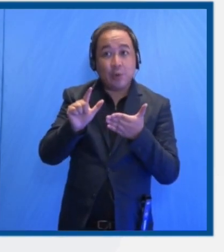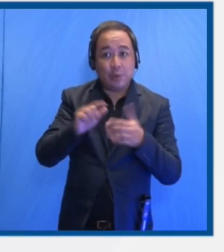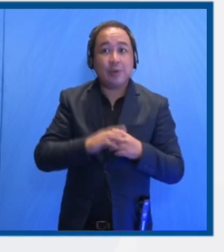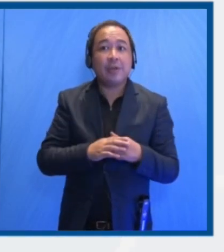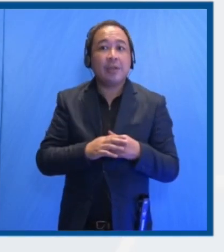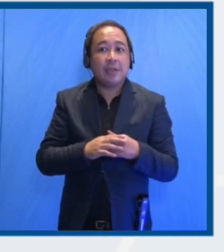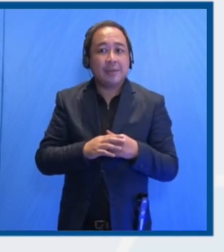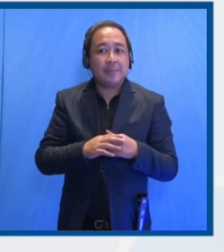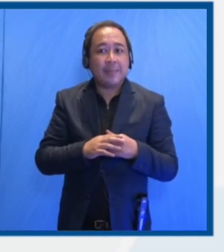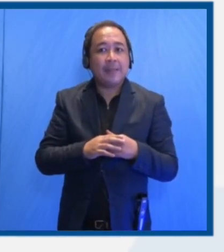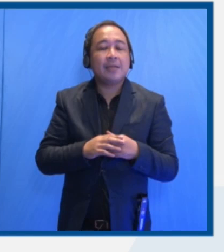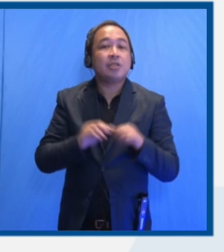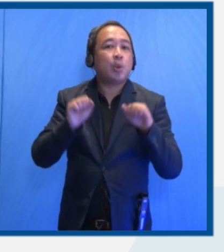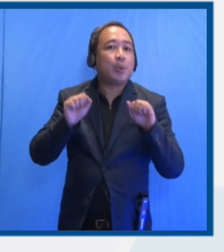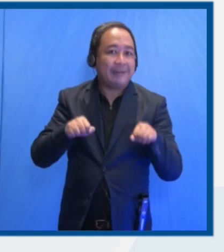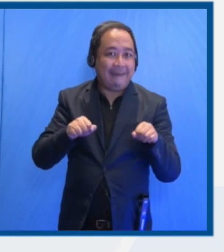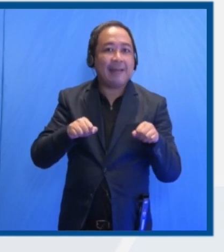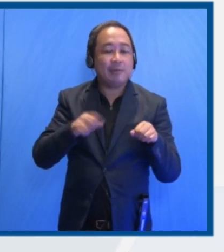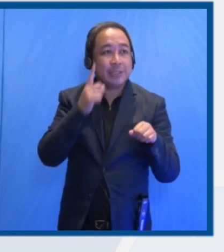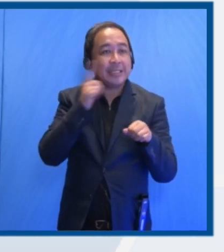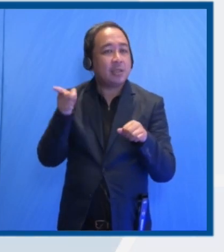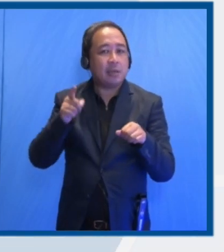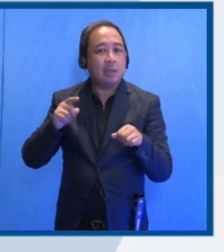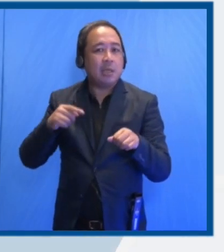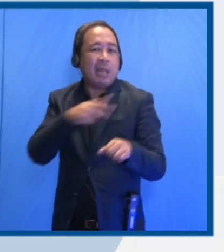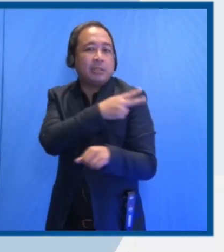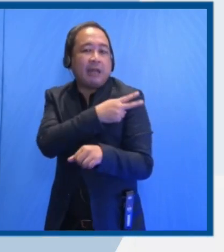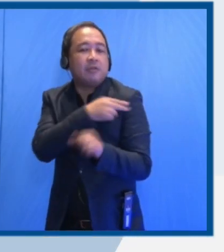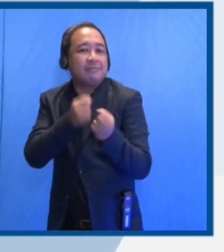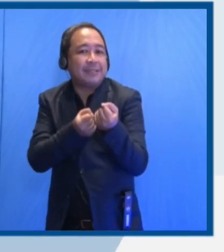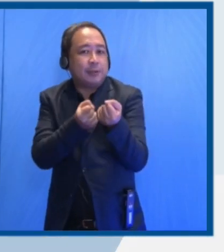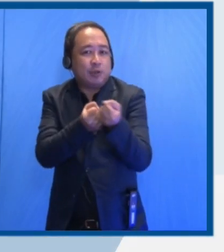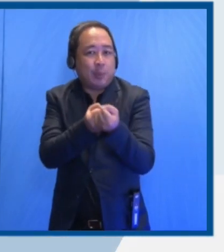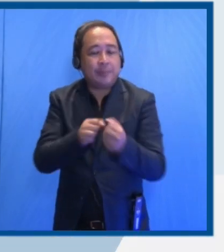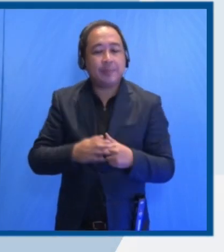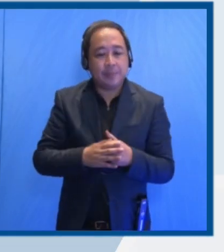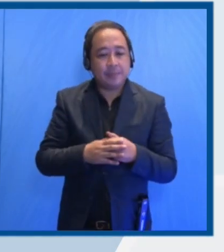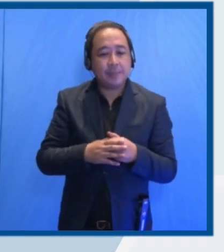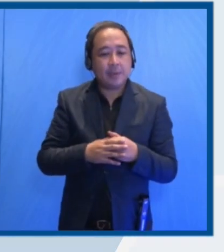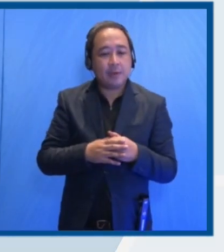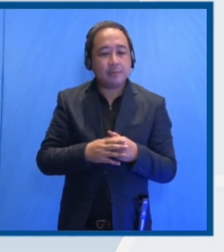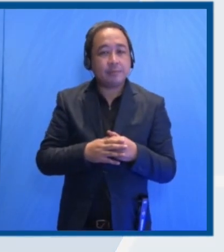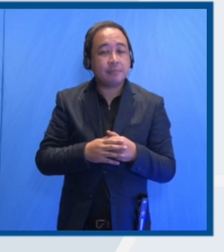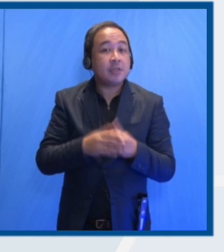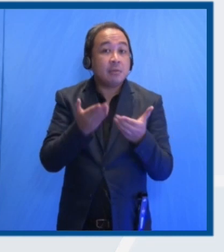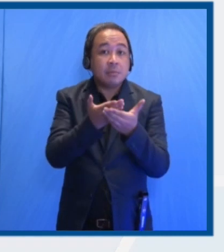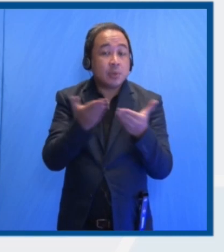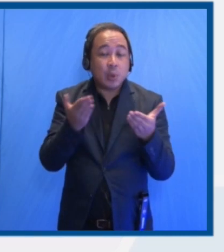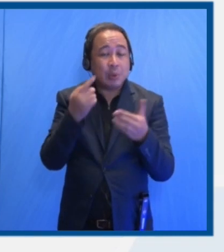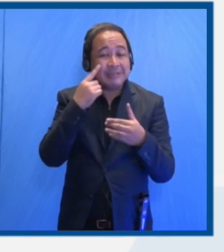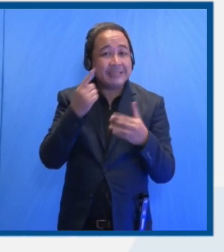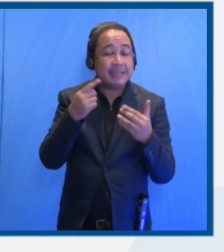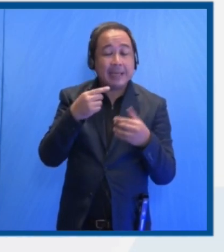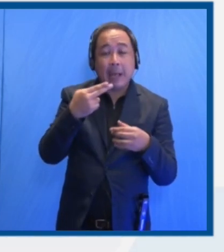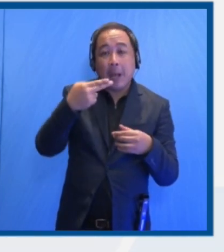to your rescue. And if you're in Hopin and unable to use the polls and QA tab or any other Hopin